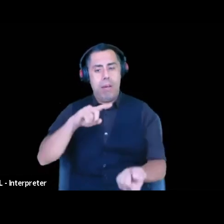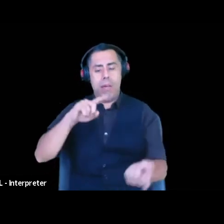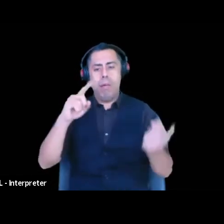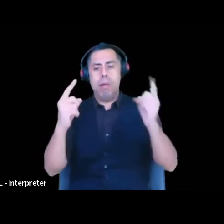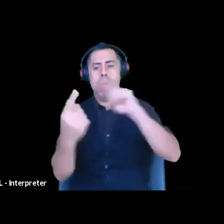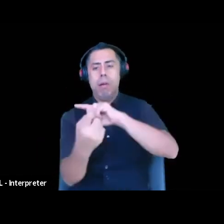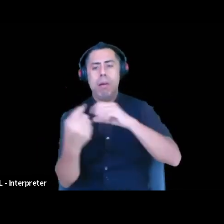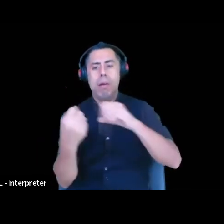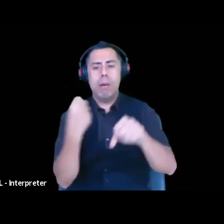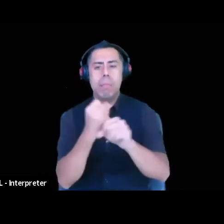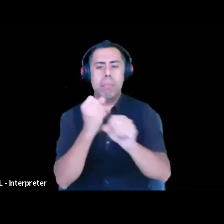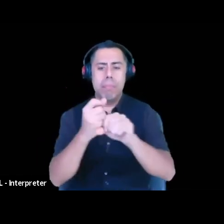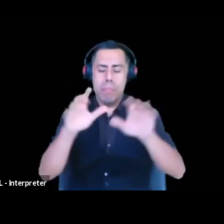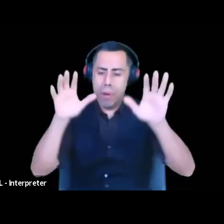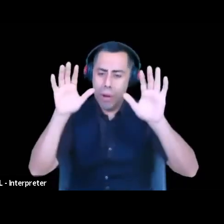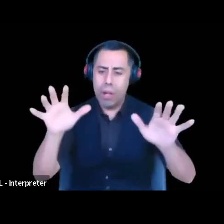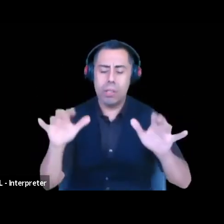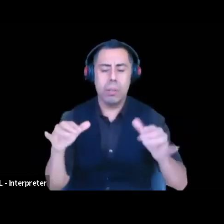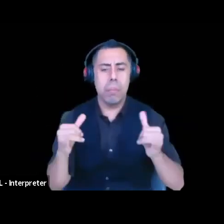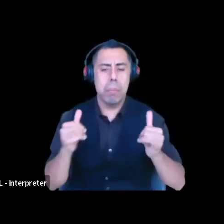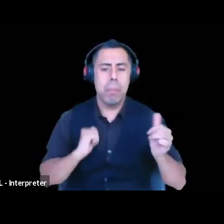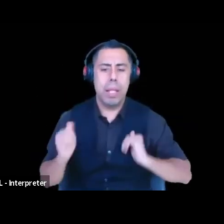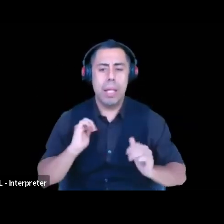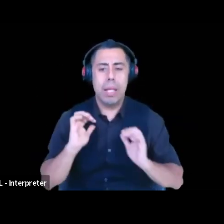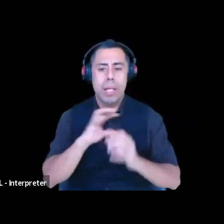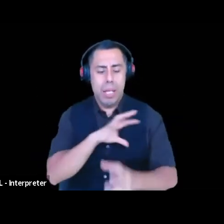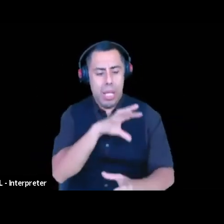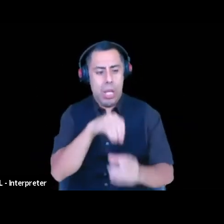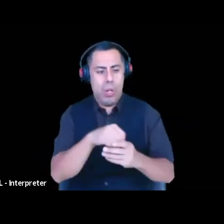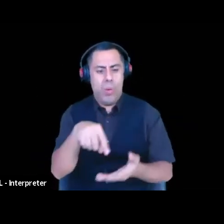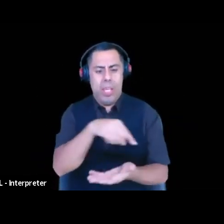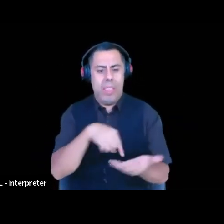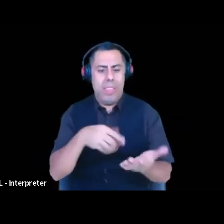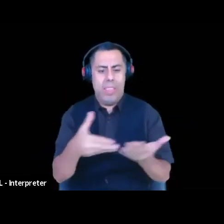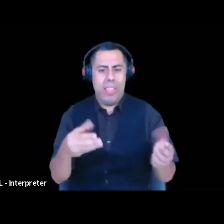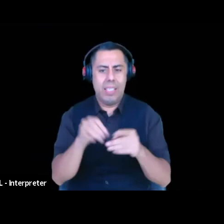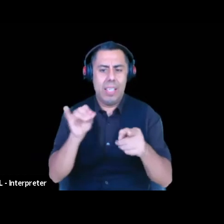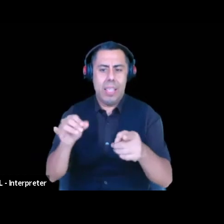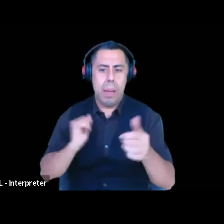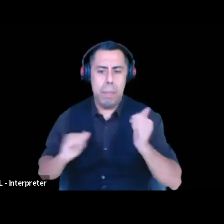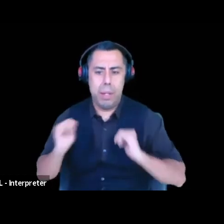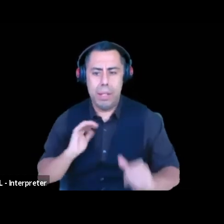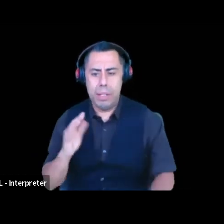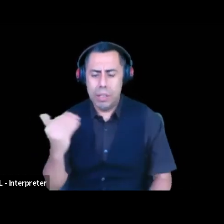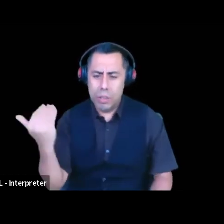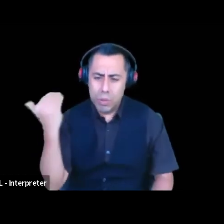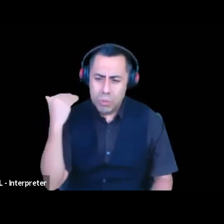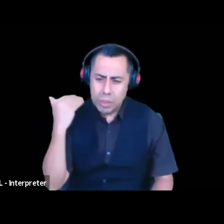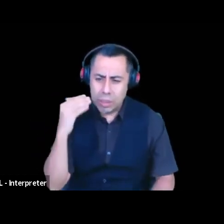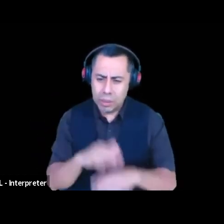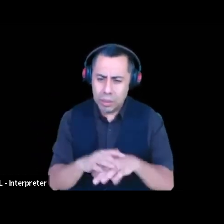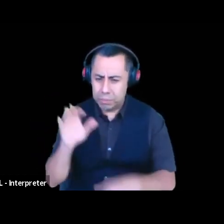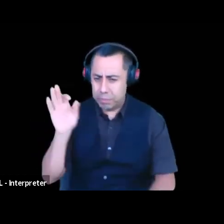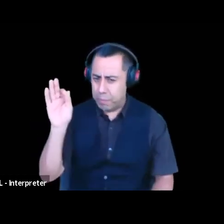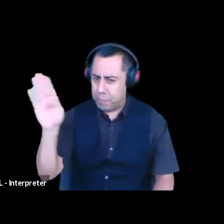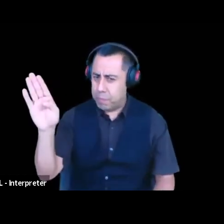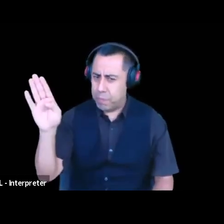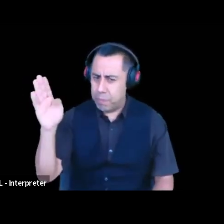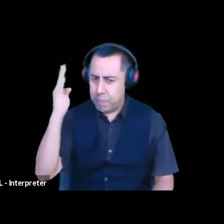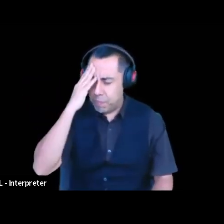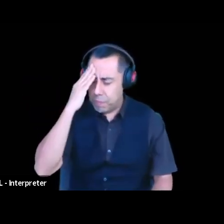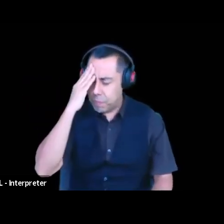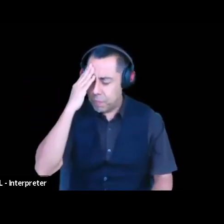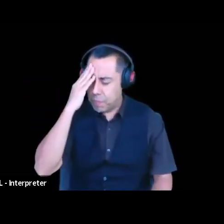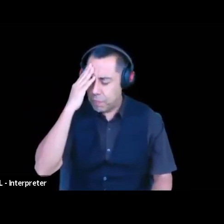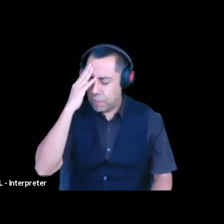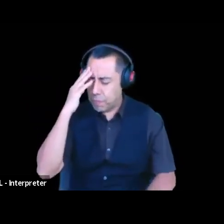including them into the play. A lot of recently on Facebook, you know, I know a lot of different people from all over the place, and the guy had